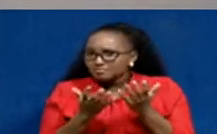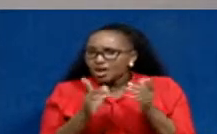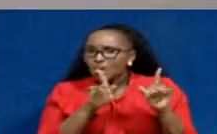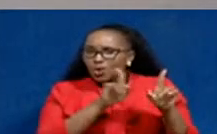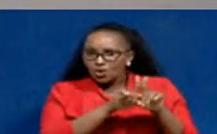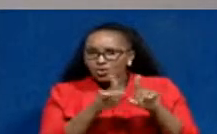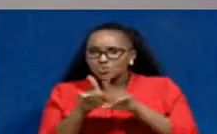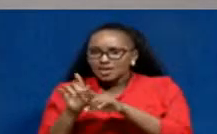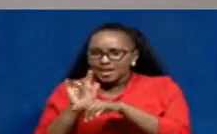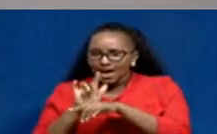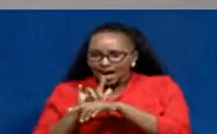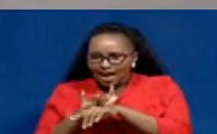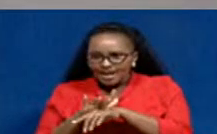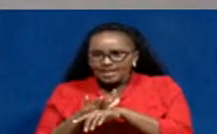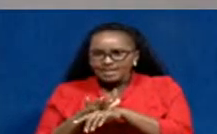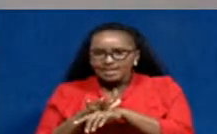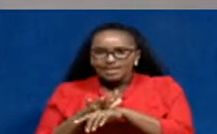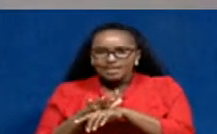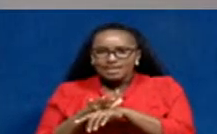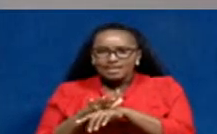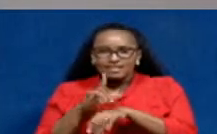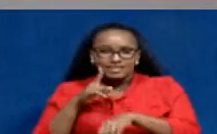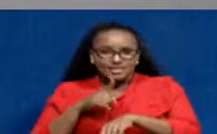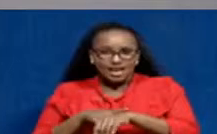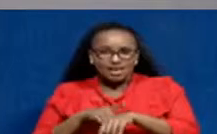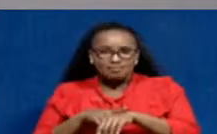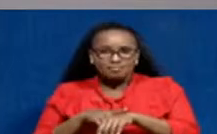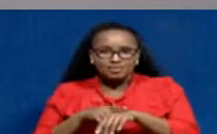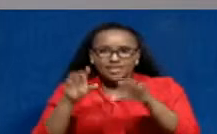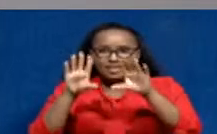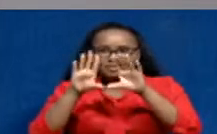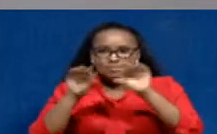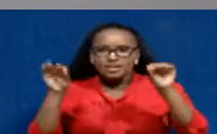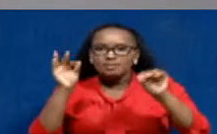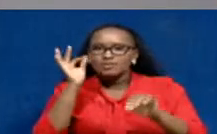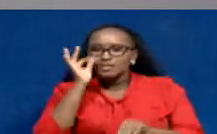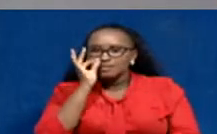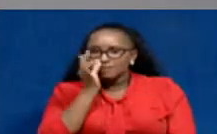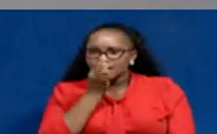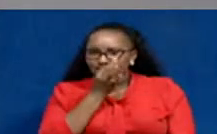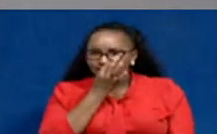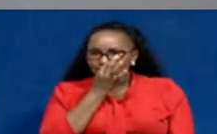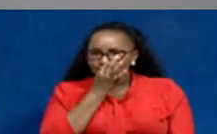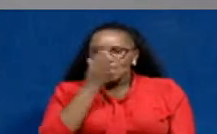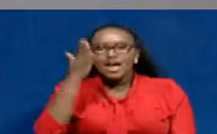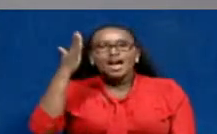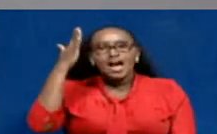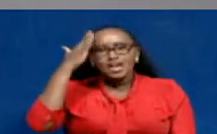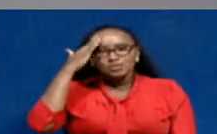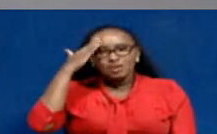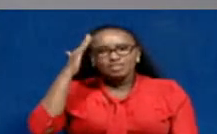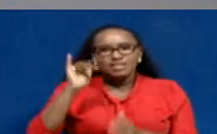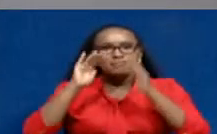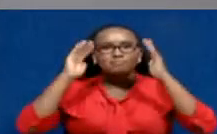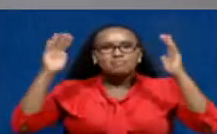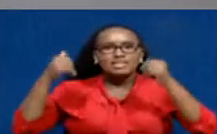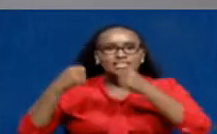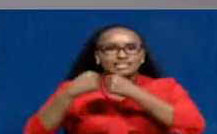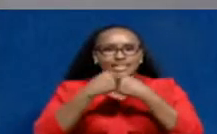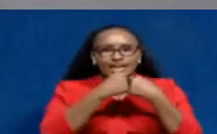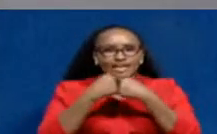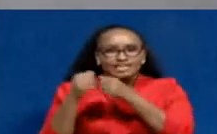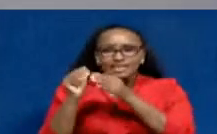At a very early age, the Honorable Mwai Kibaki knew that the biggest challenge of a